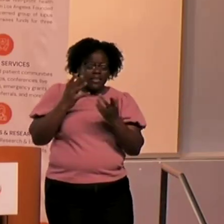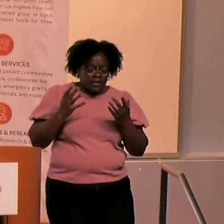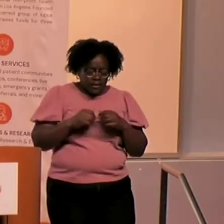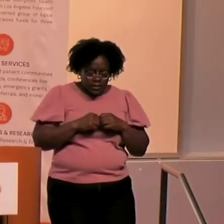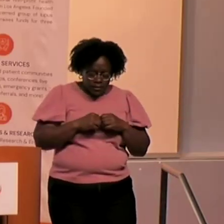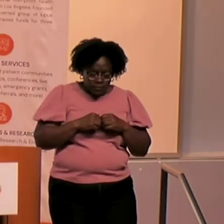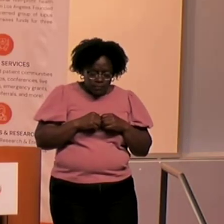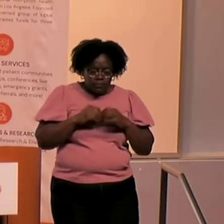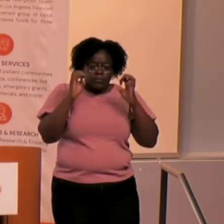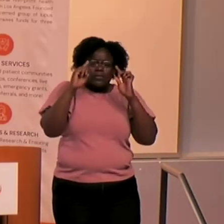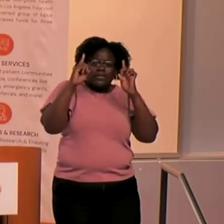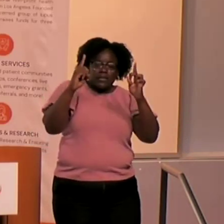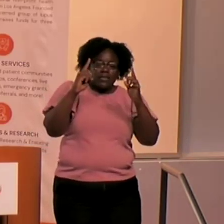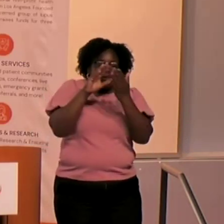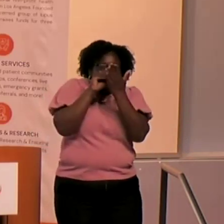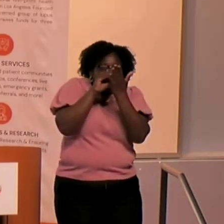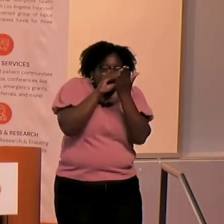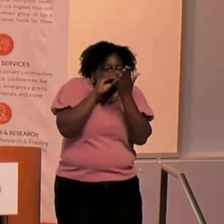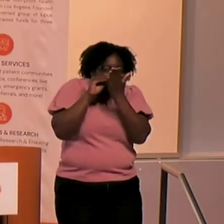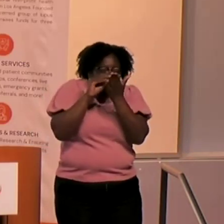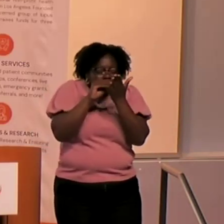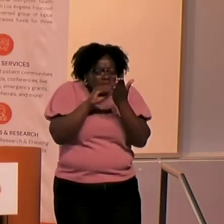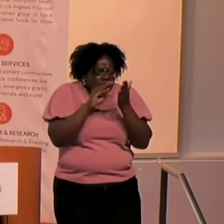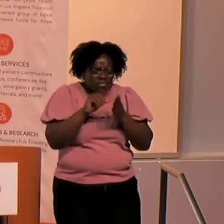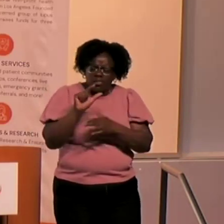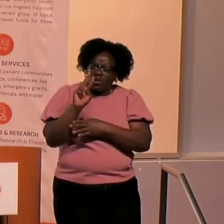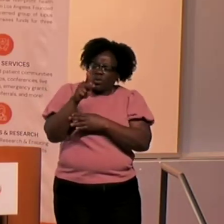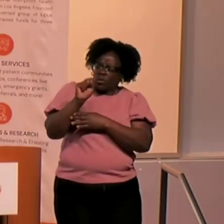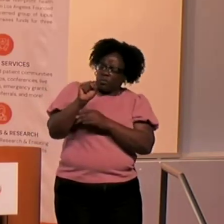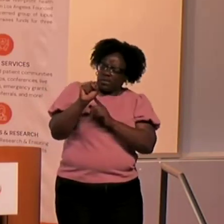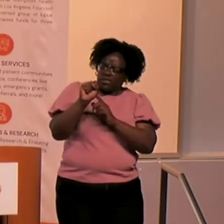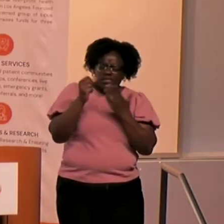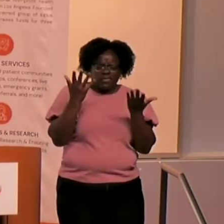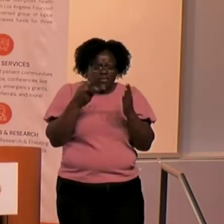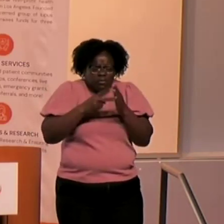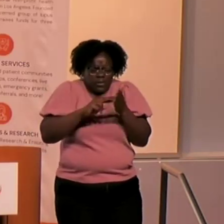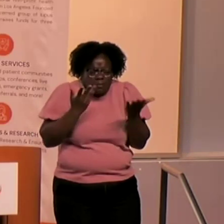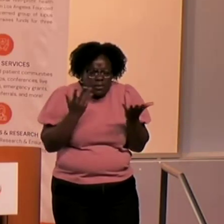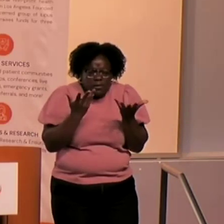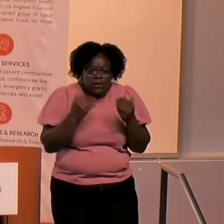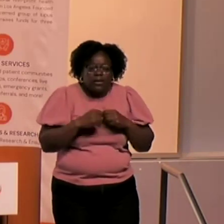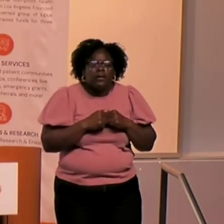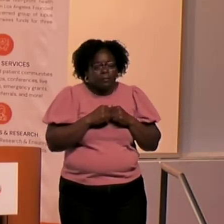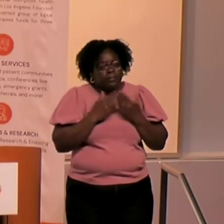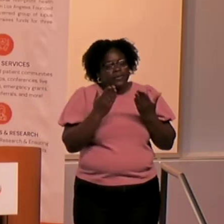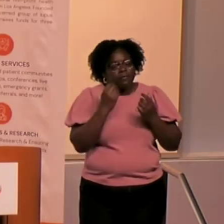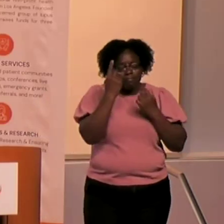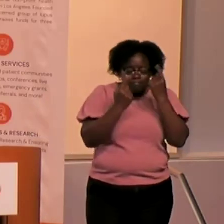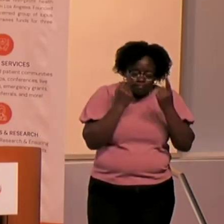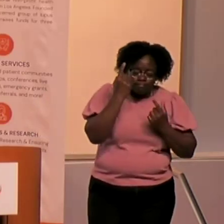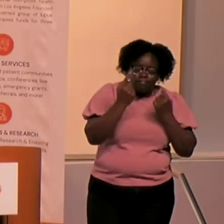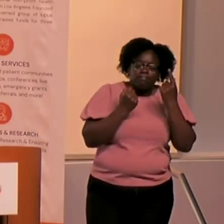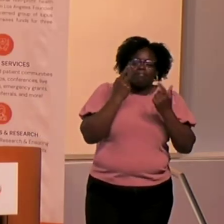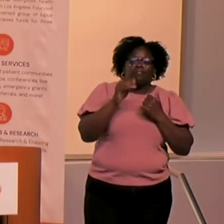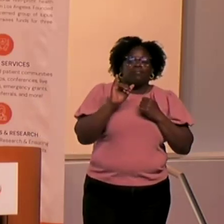to educate and learn about what this disease was because he had never heard of it. So he was very understanding. And I think